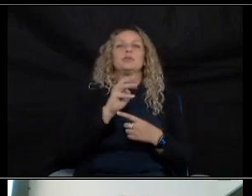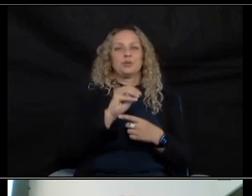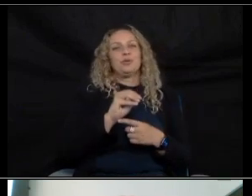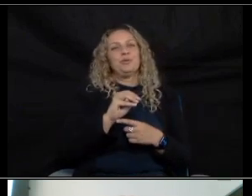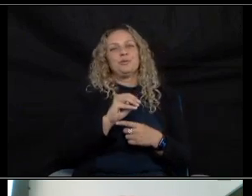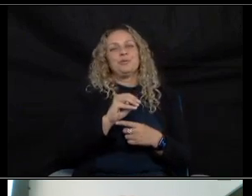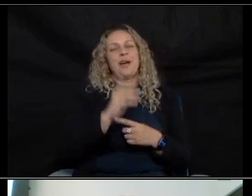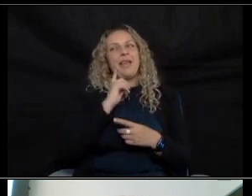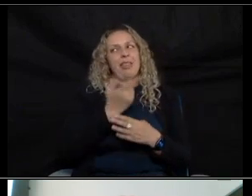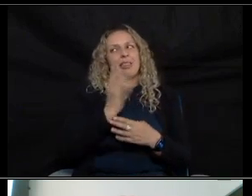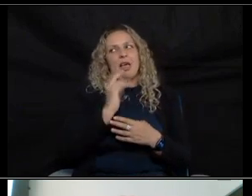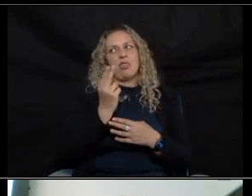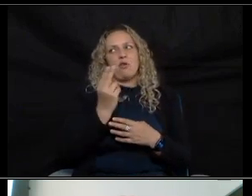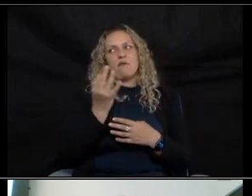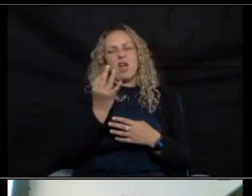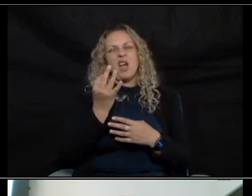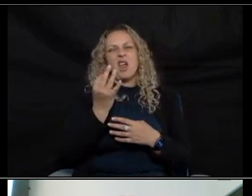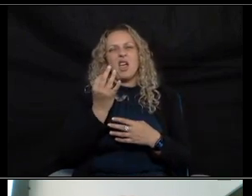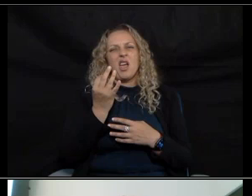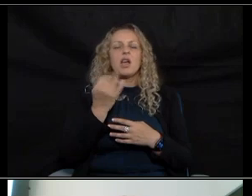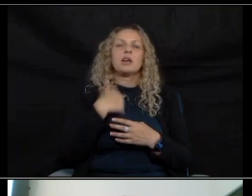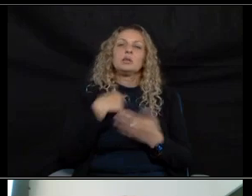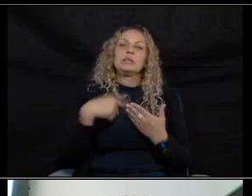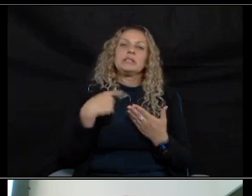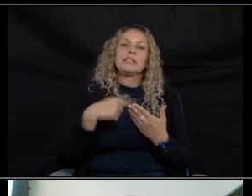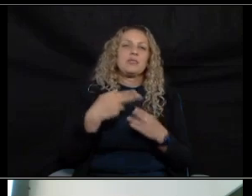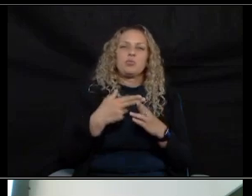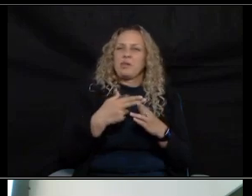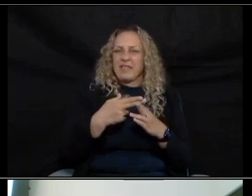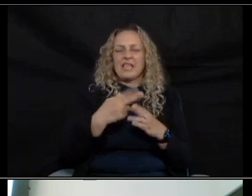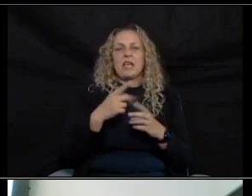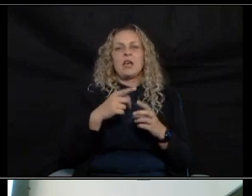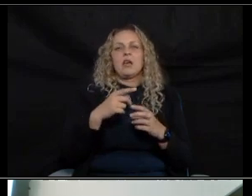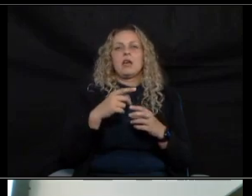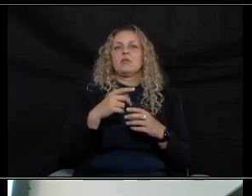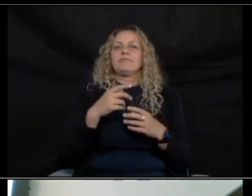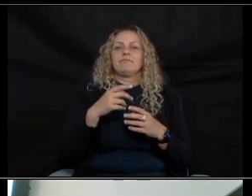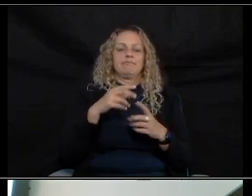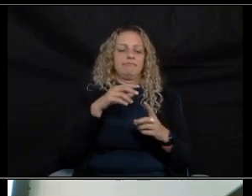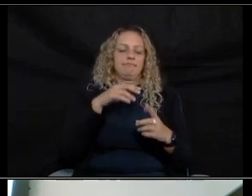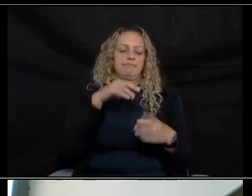on, I think, last Thursday or Friday, discussed briefly the content of the memo.